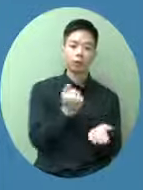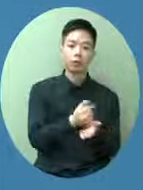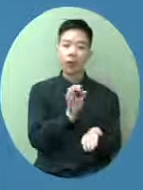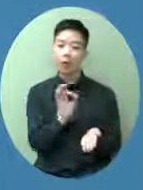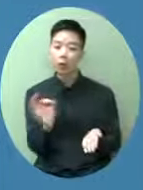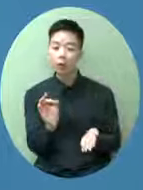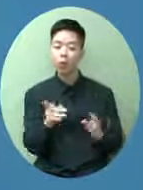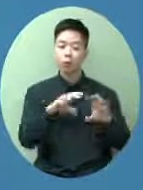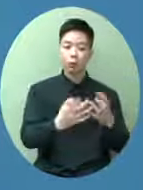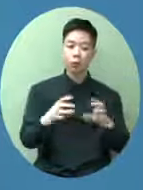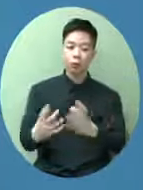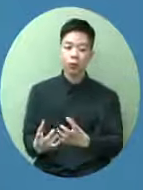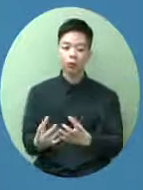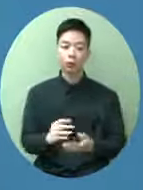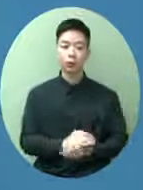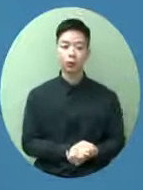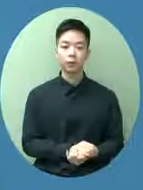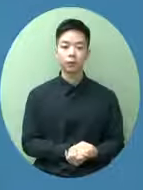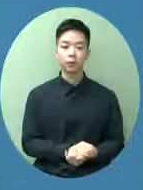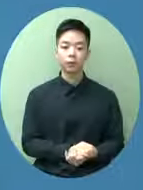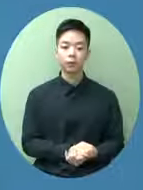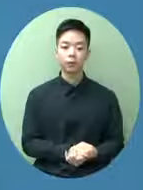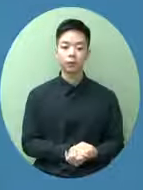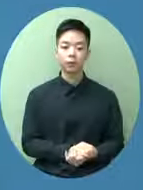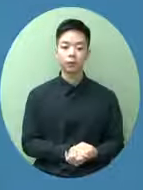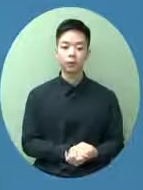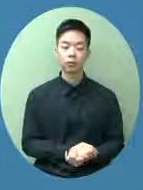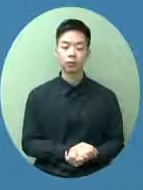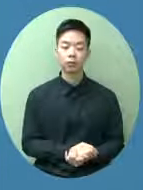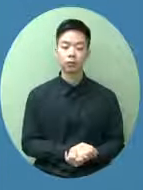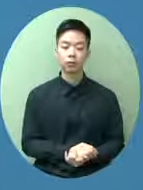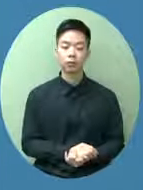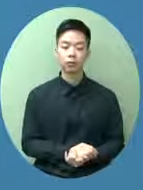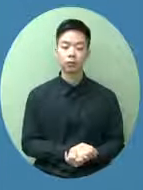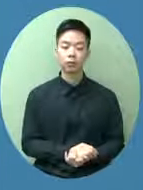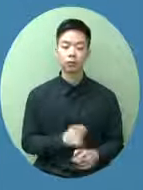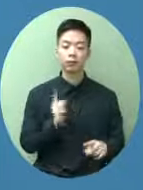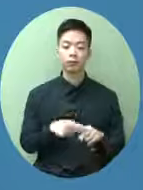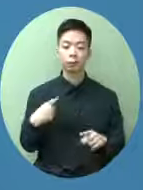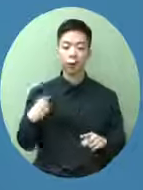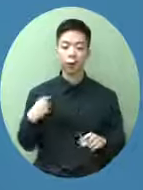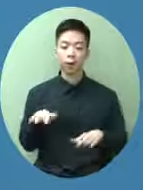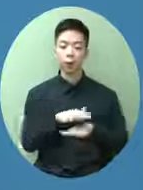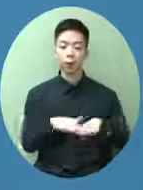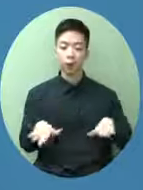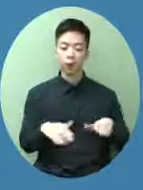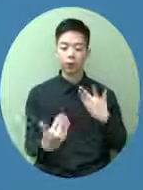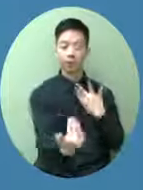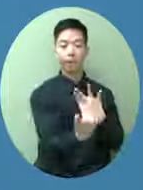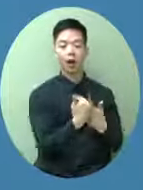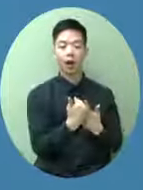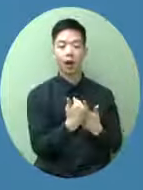's securitylet alone to advocate independenceor collude with external forcesto